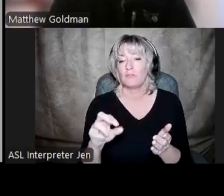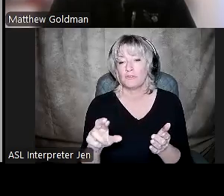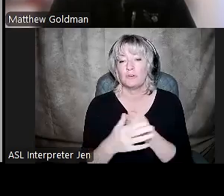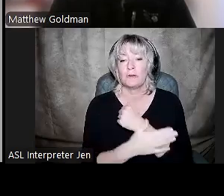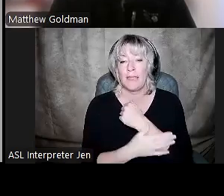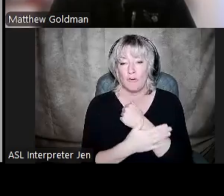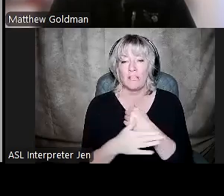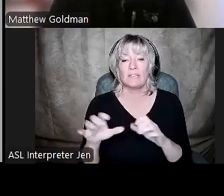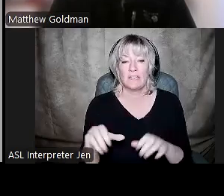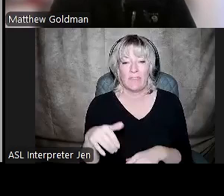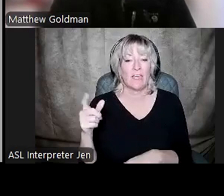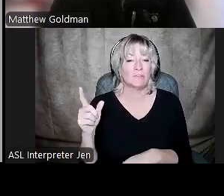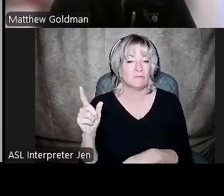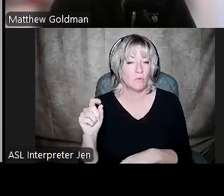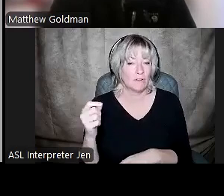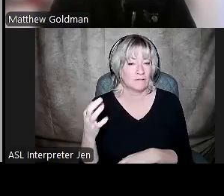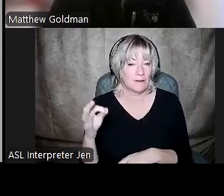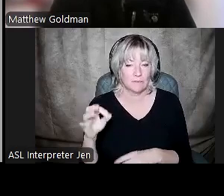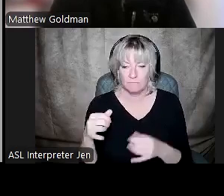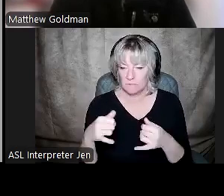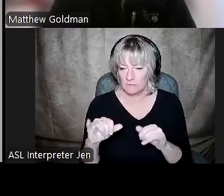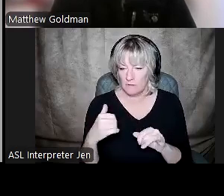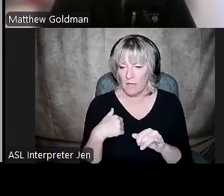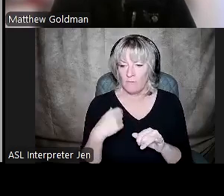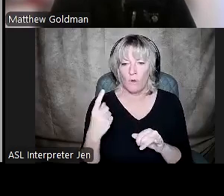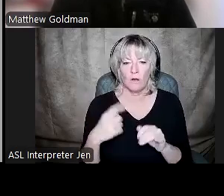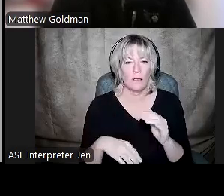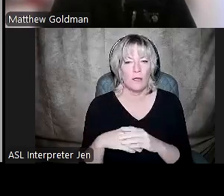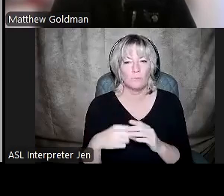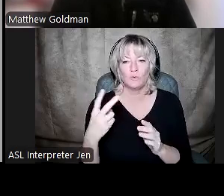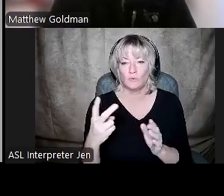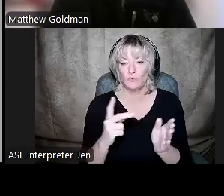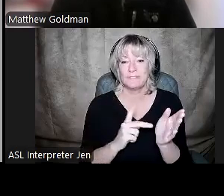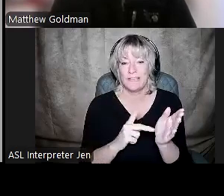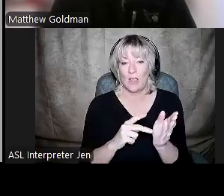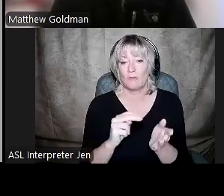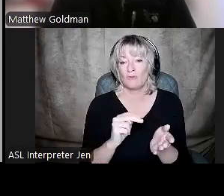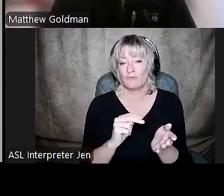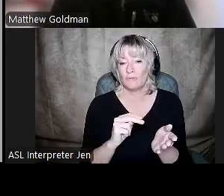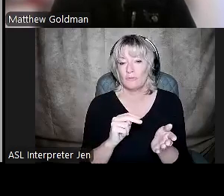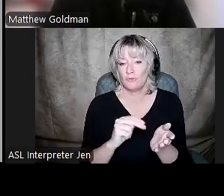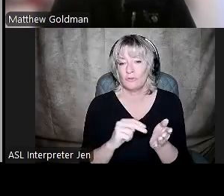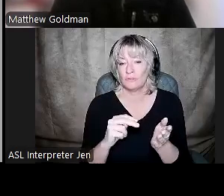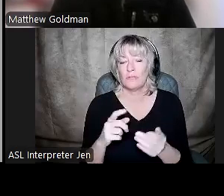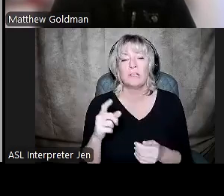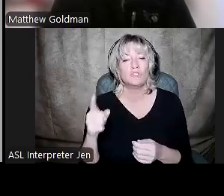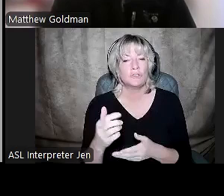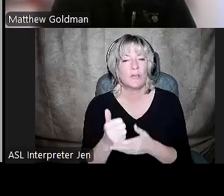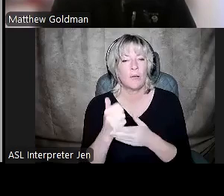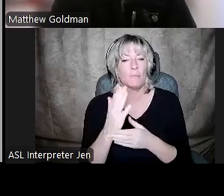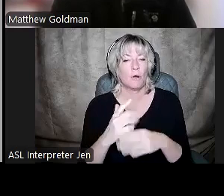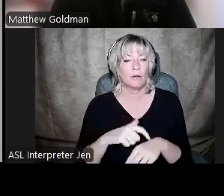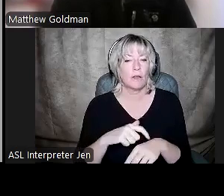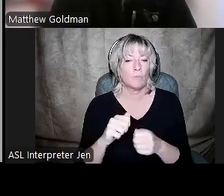and we still have one today. Actually, we've had up to like 2 psychiatric nurses sometimes, and she also helps part-time with APS